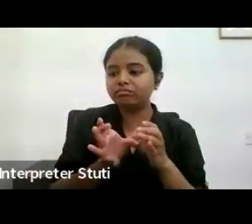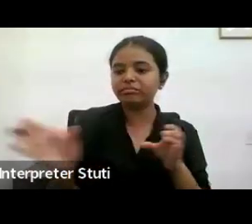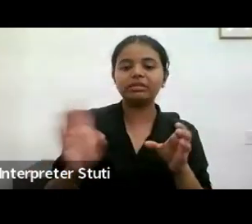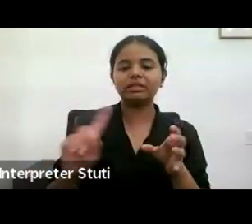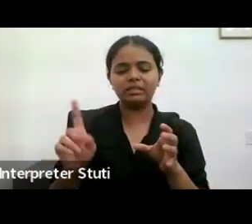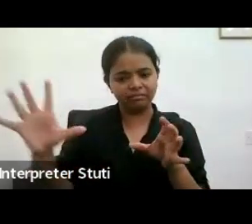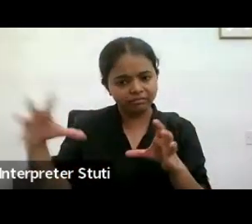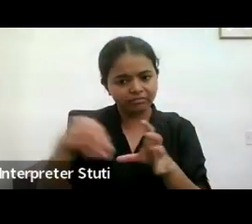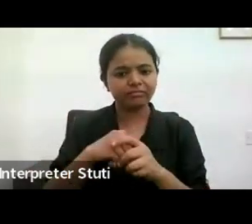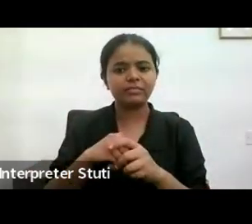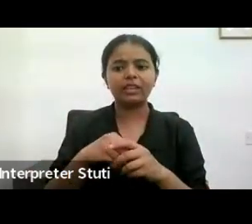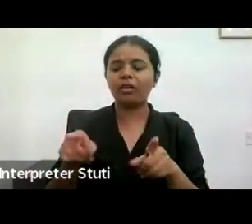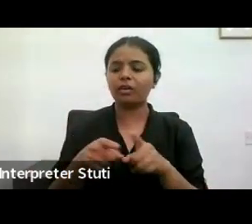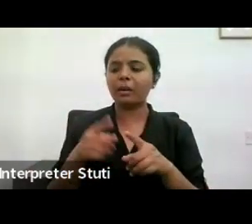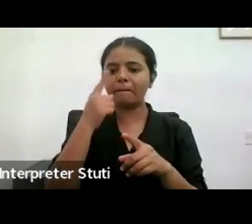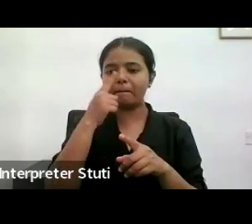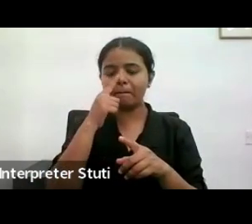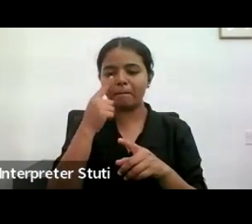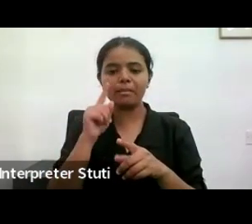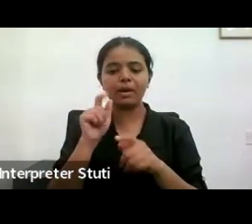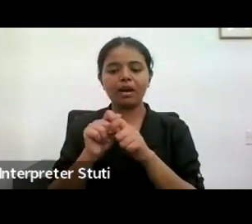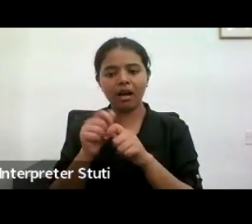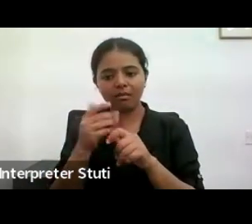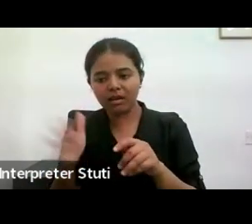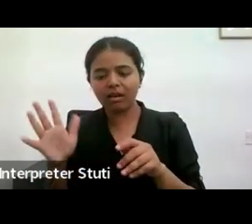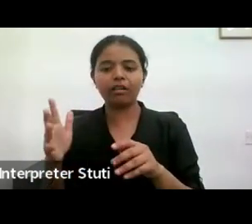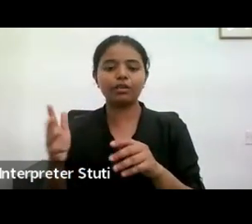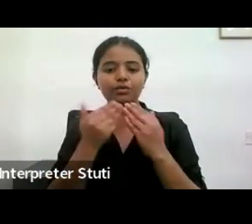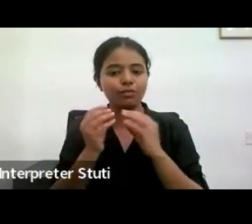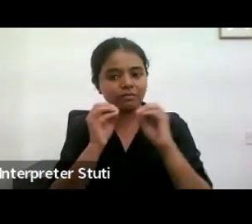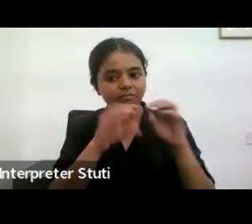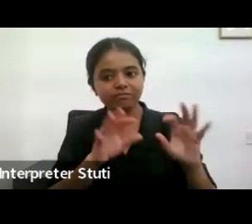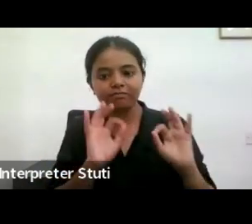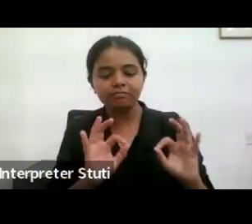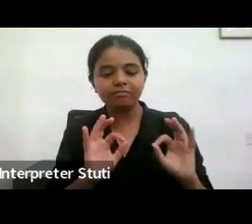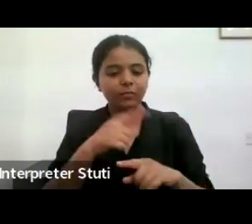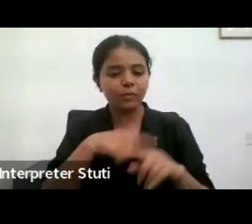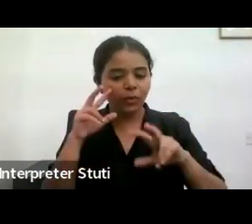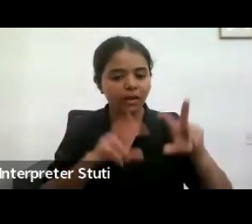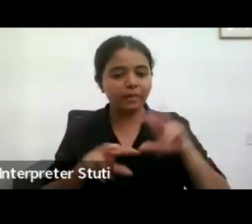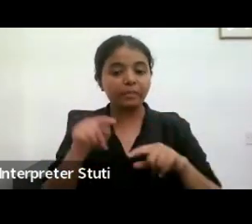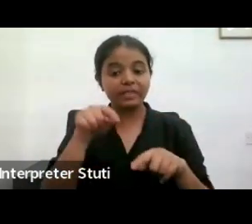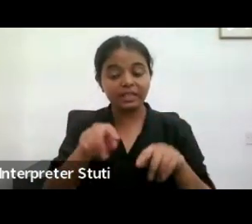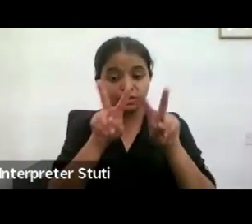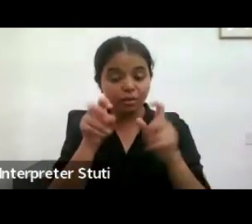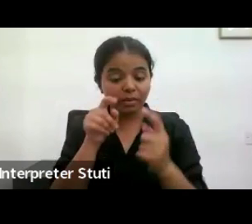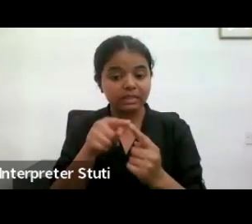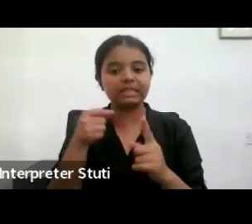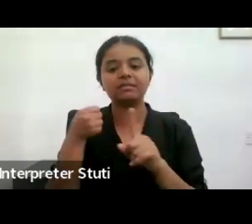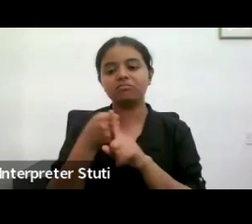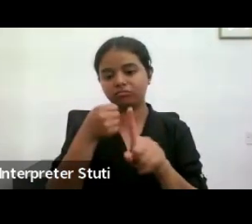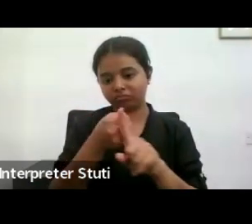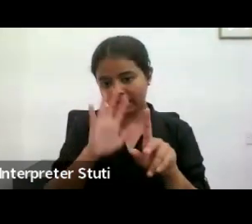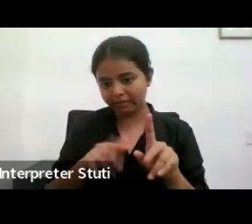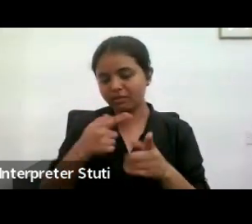are at school, but this takes a lot of effort. And this is one area that we can be advocating for and